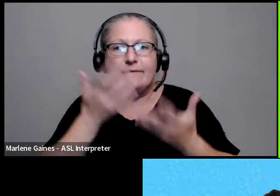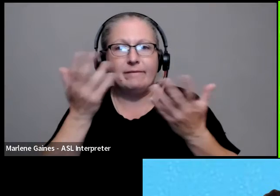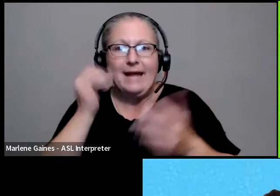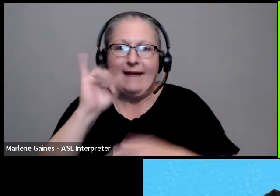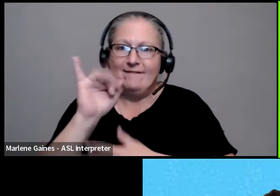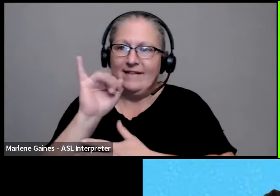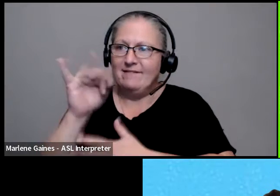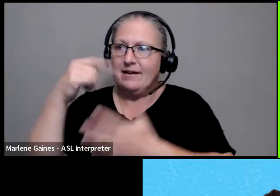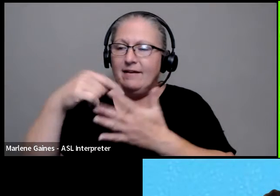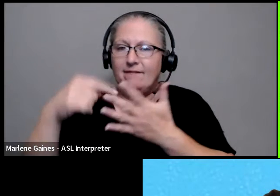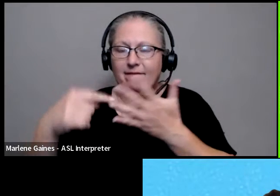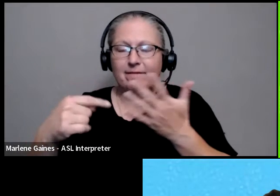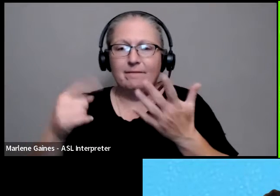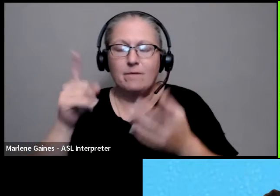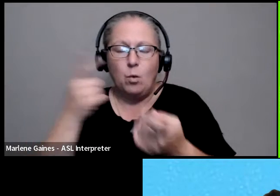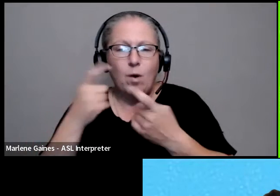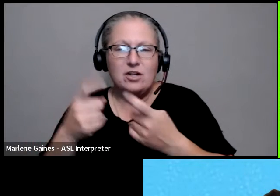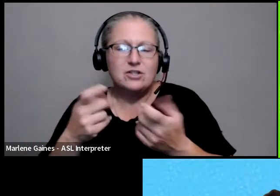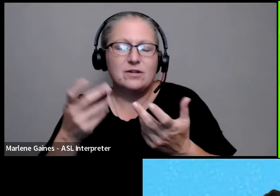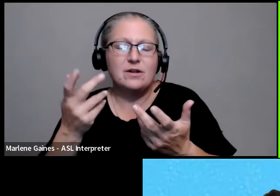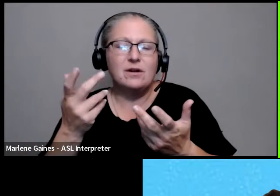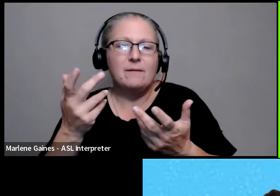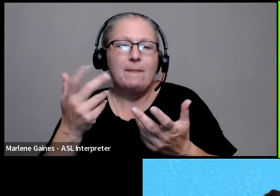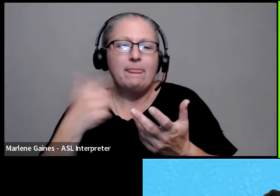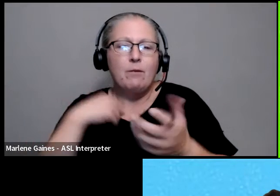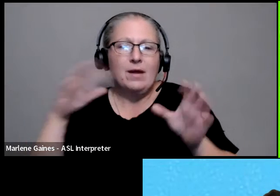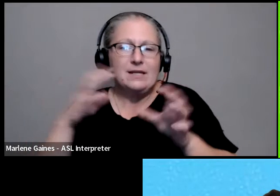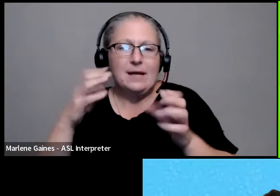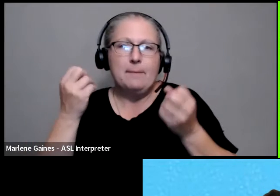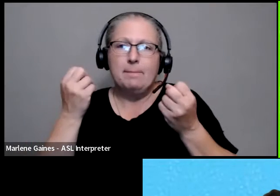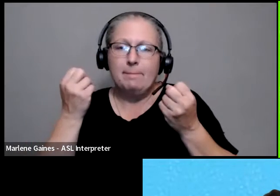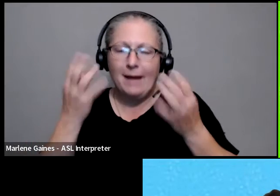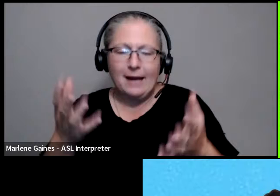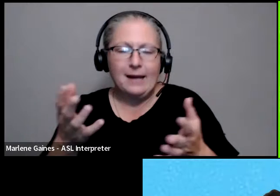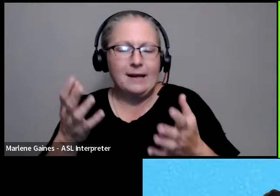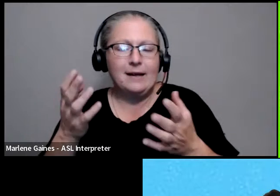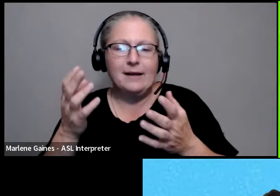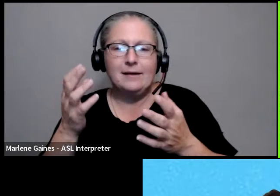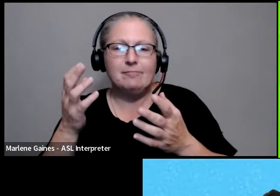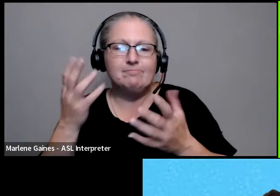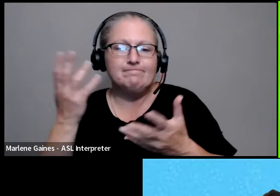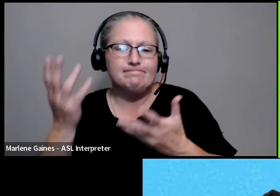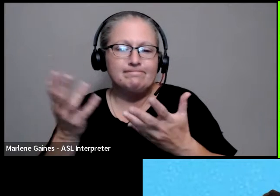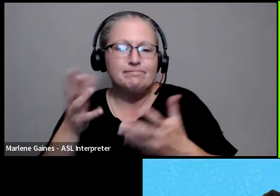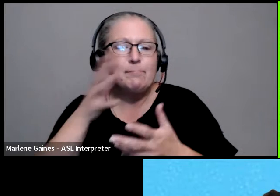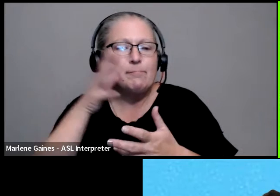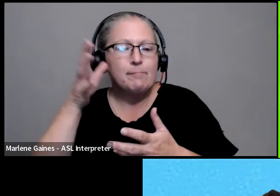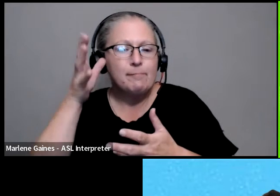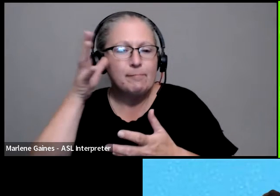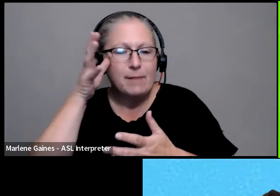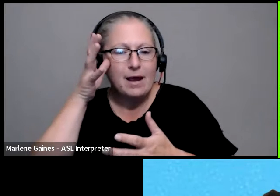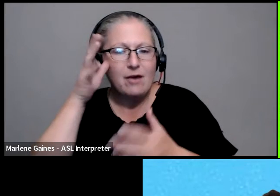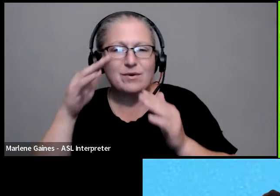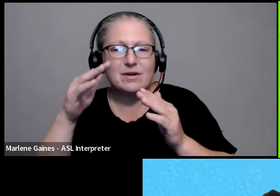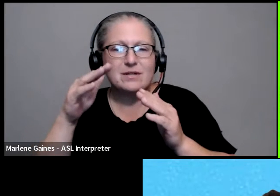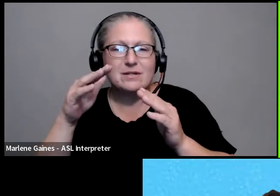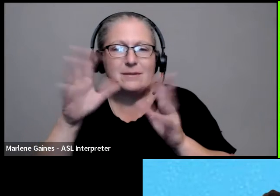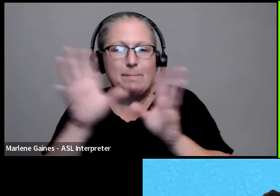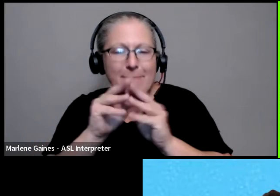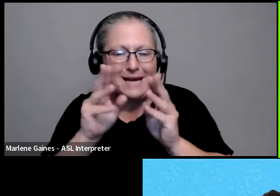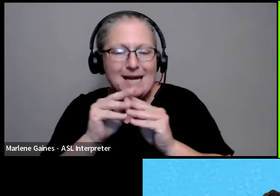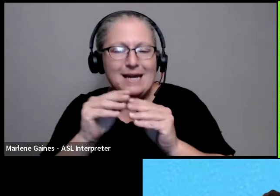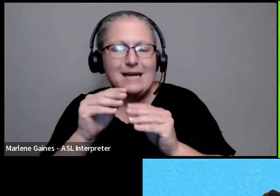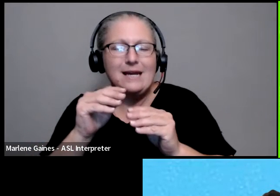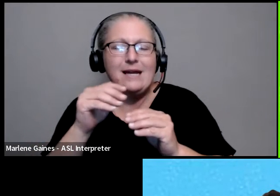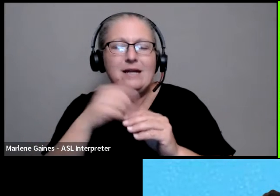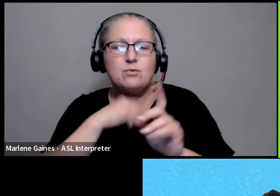ifs. And so we did a number of parent town hall meetings where we were answering